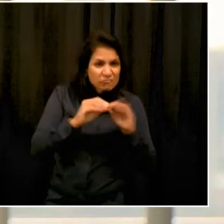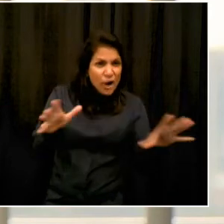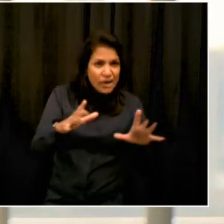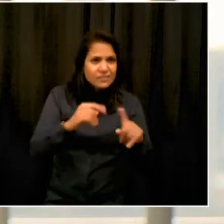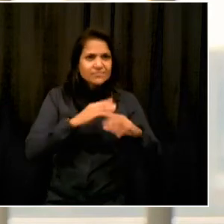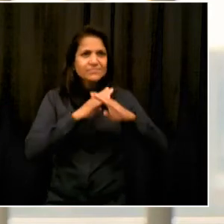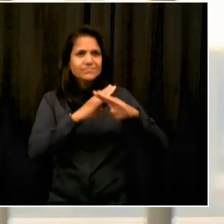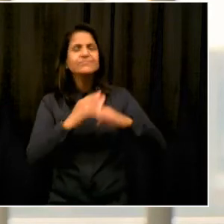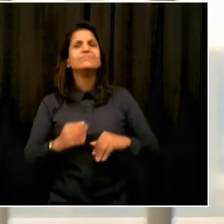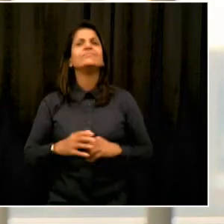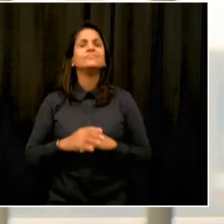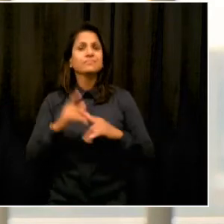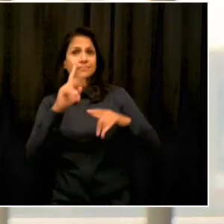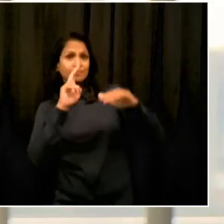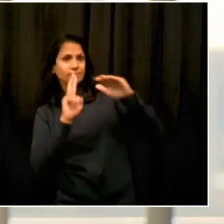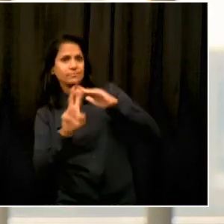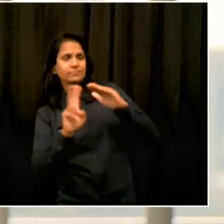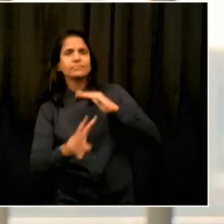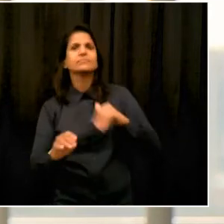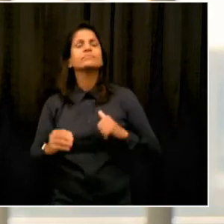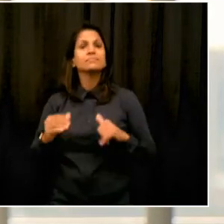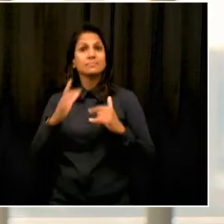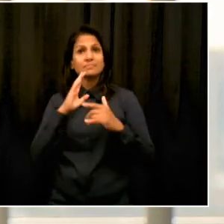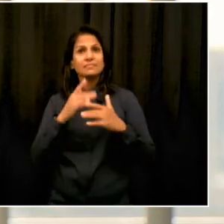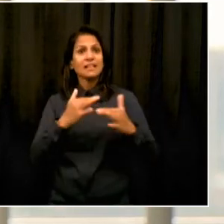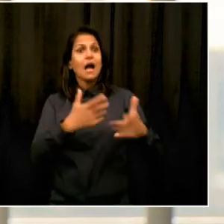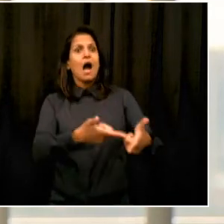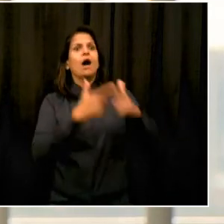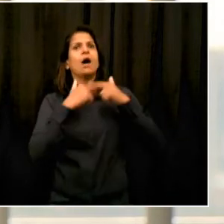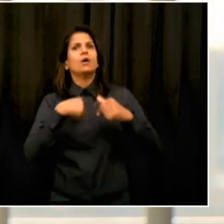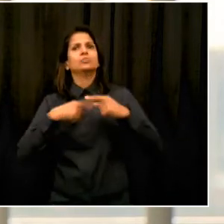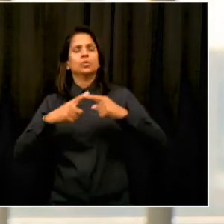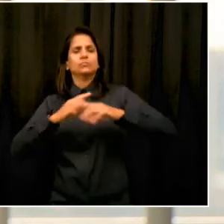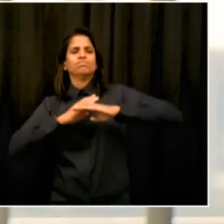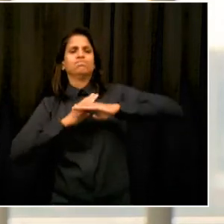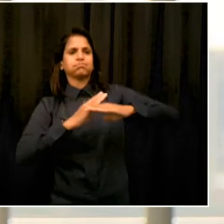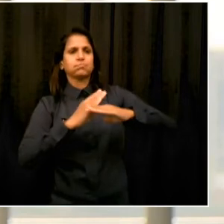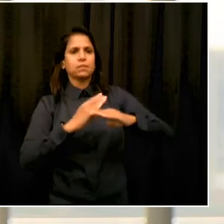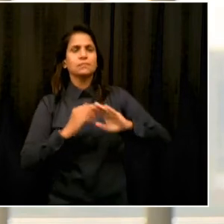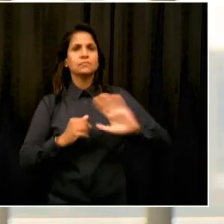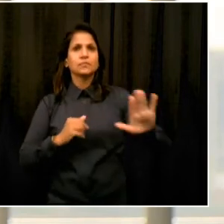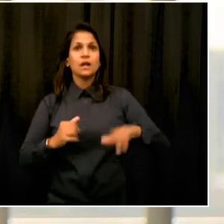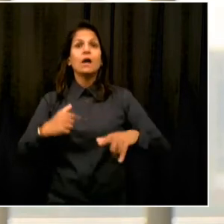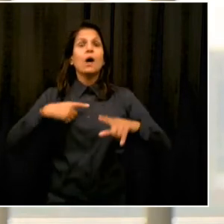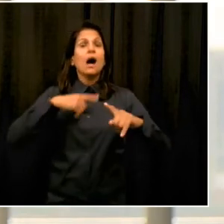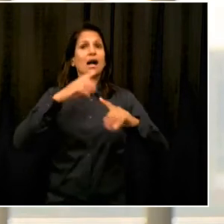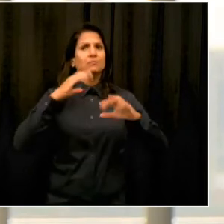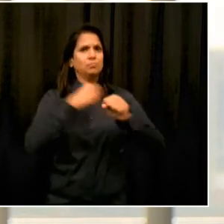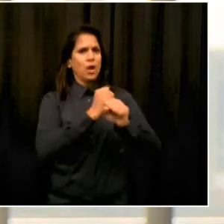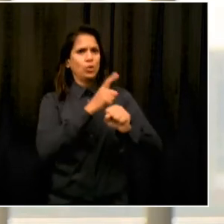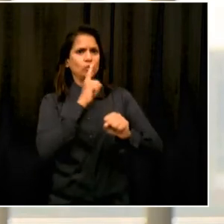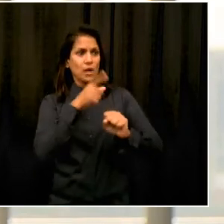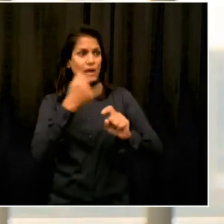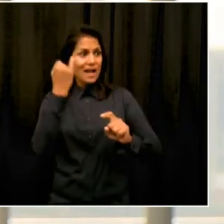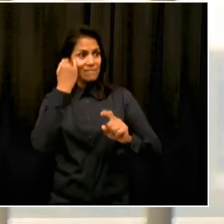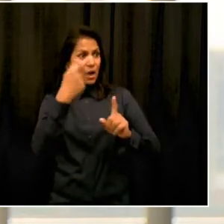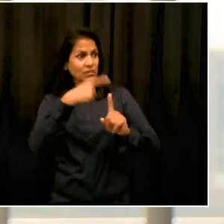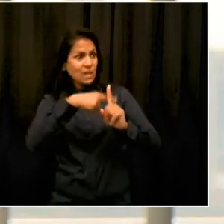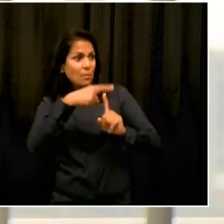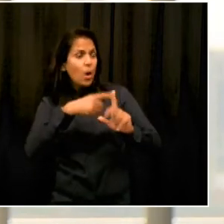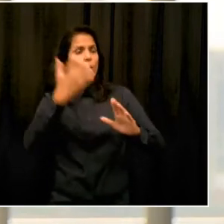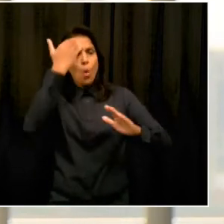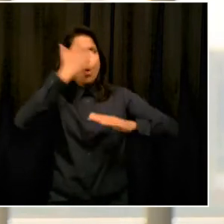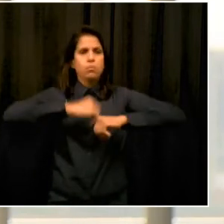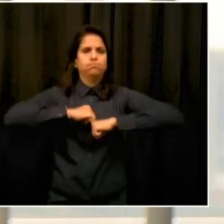of diagnostics, vaccines, and treatments and make sure that they're equitably distributed to all? How do we ensure